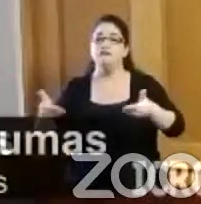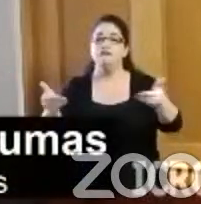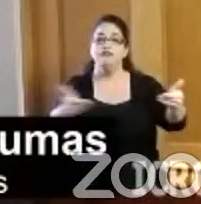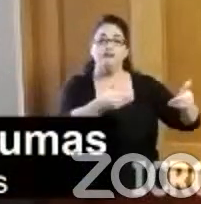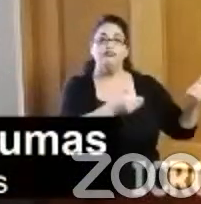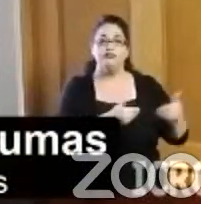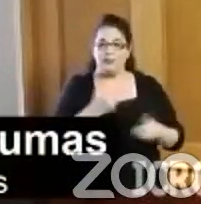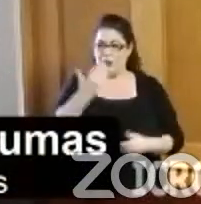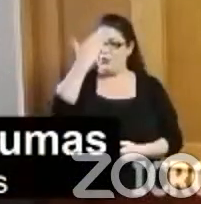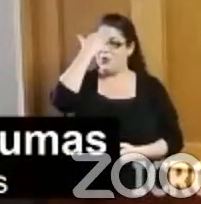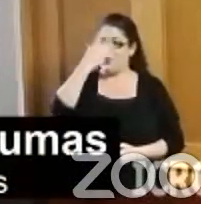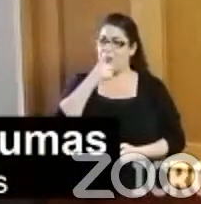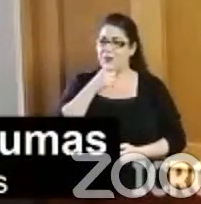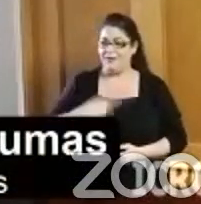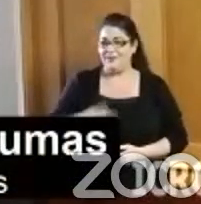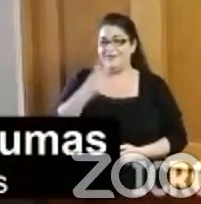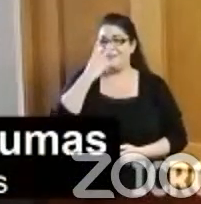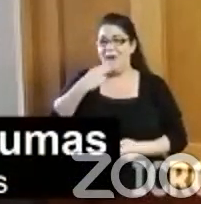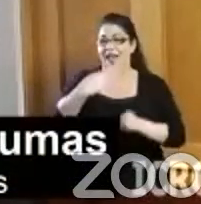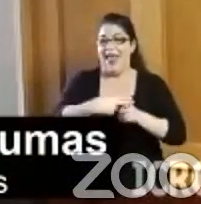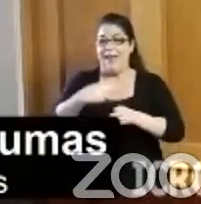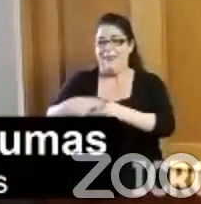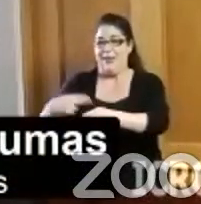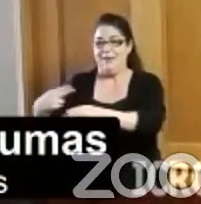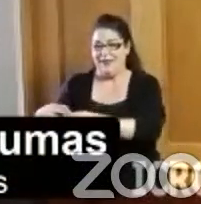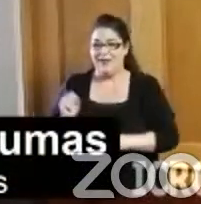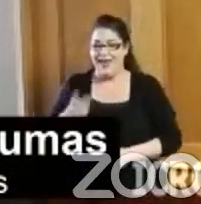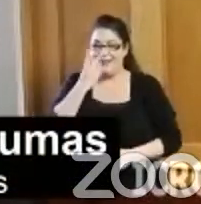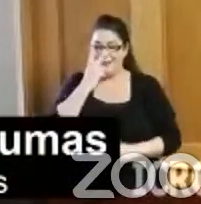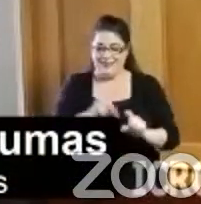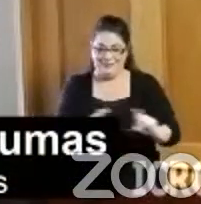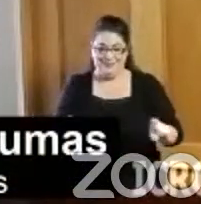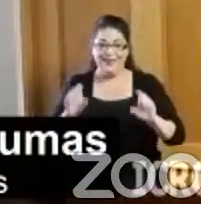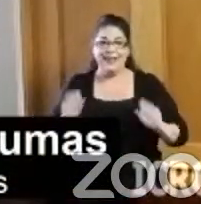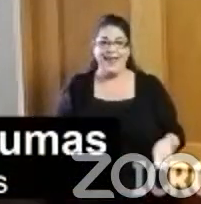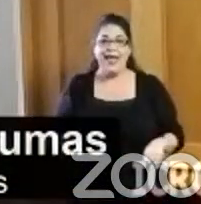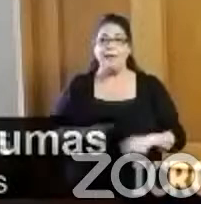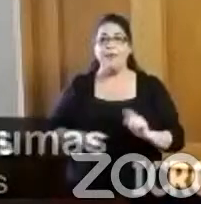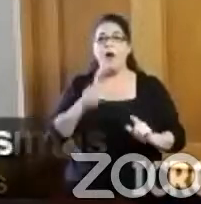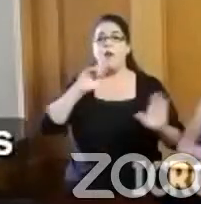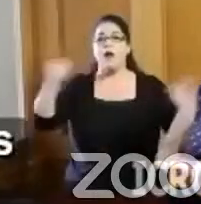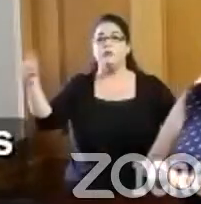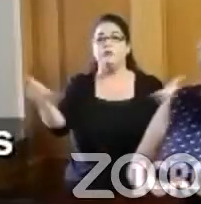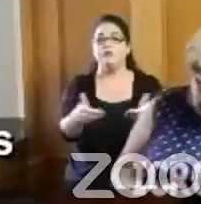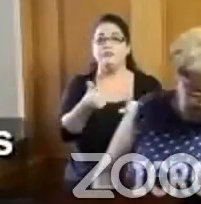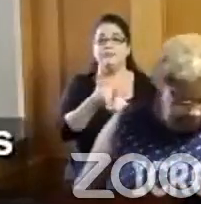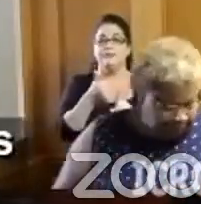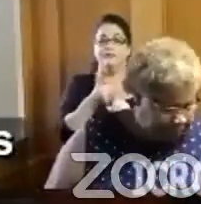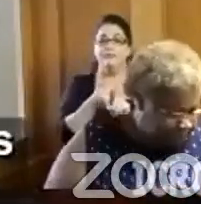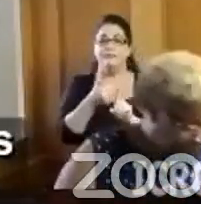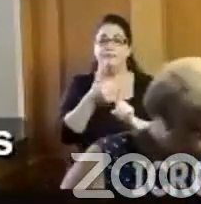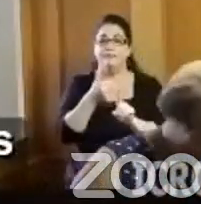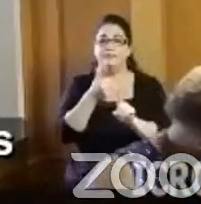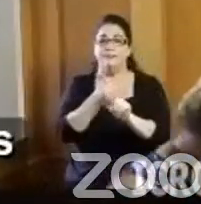so you know, even though you see the names in front, I'd like for them to introduce themselves.